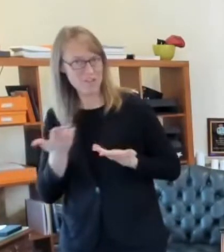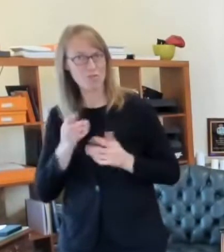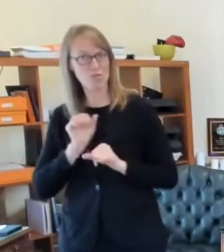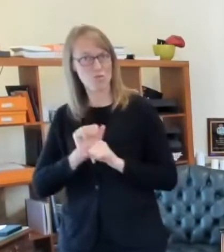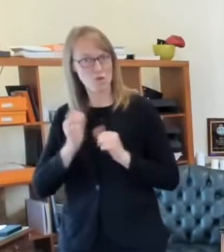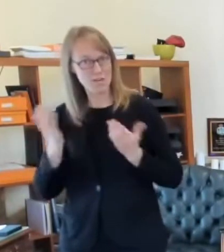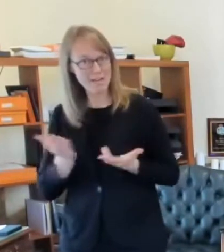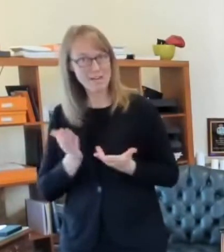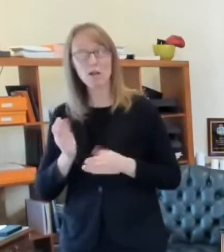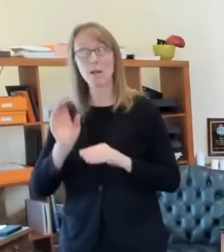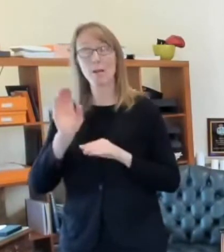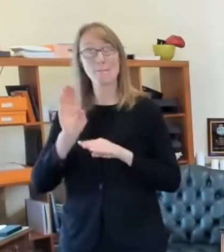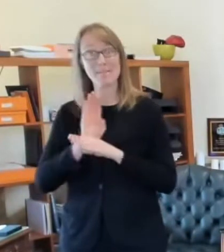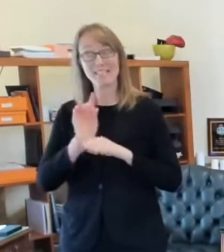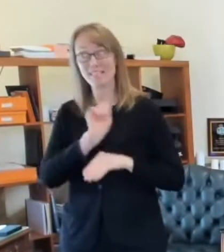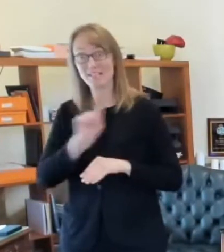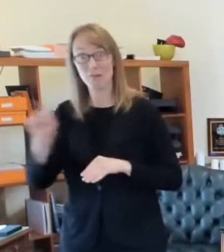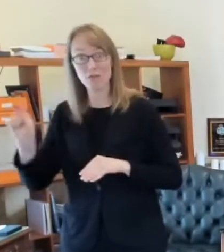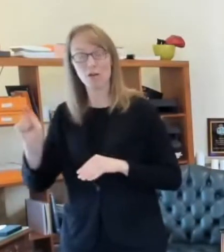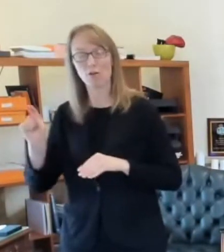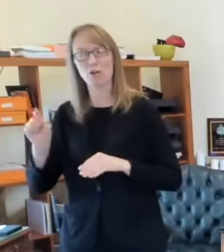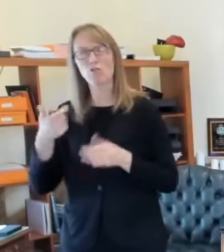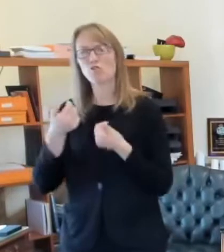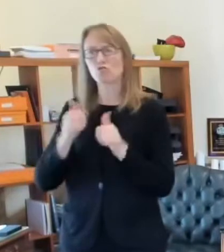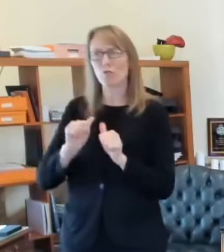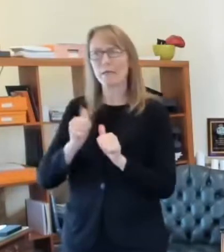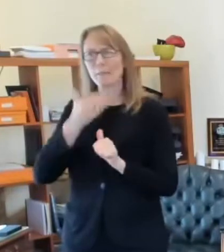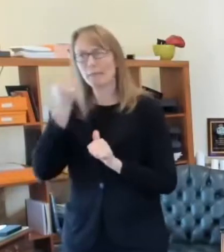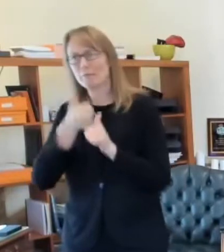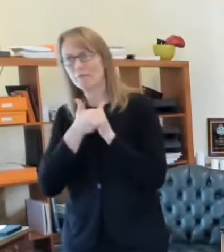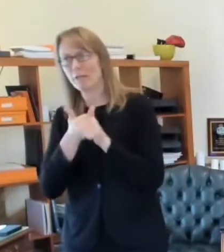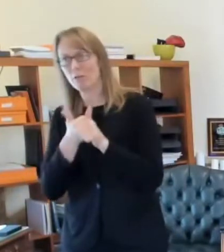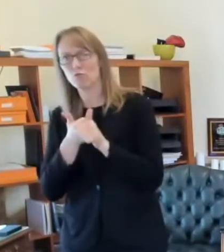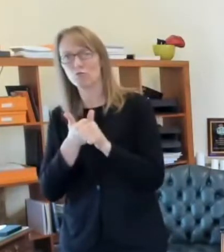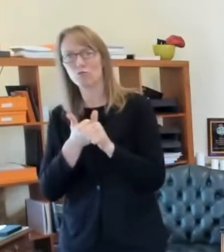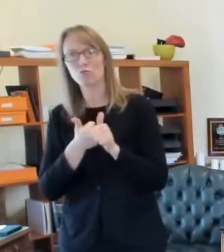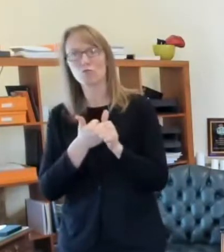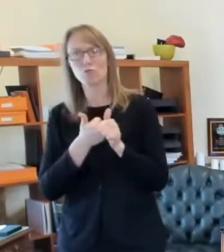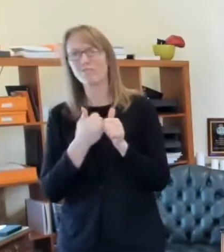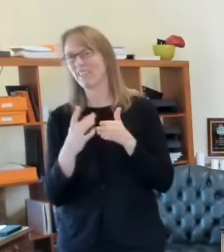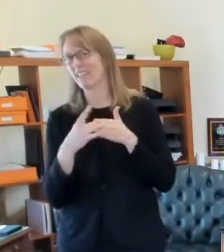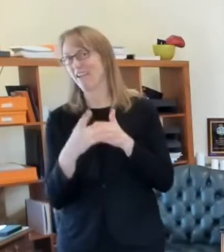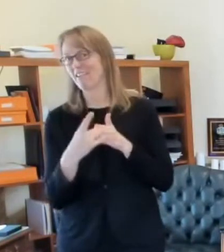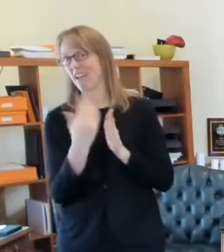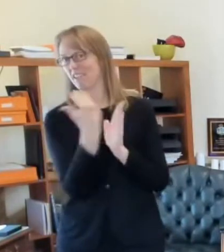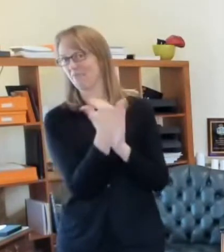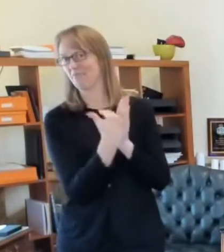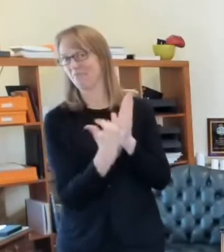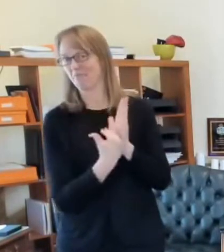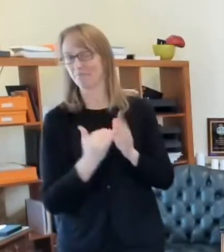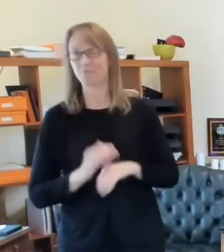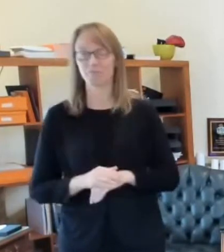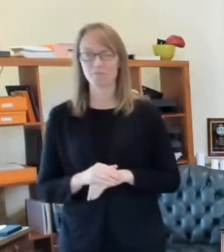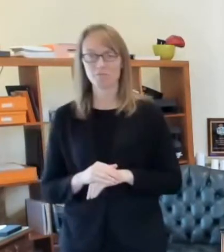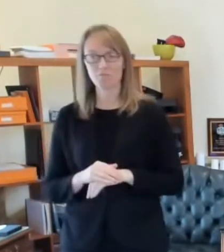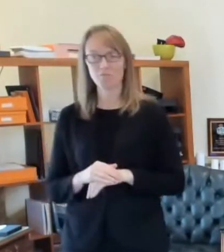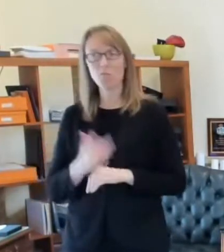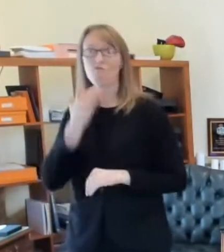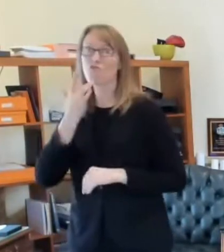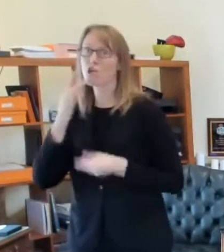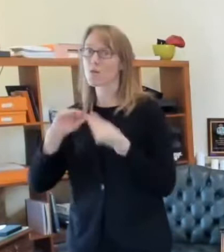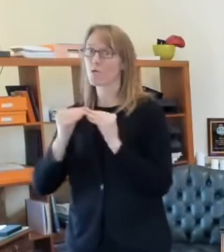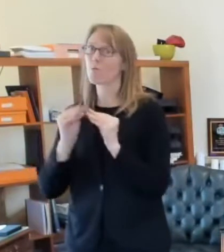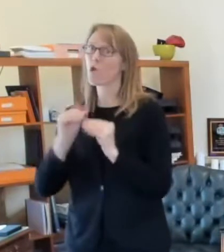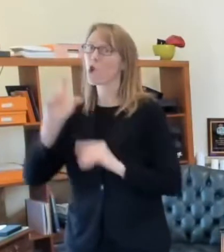mitigation strategies. And so while we want the number to be lower, of course, we're comparing ourselves to all the counties